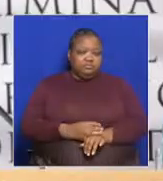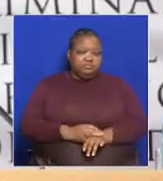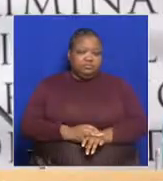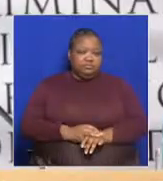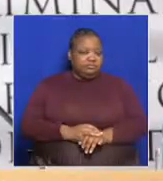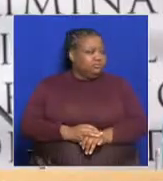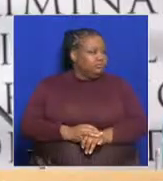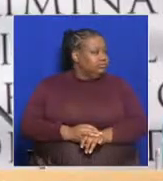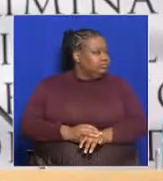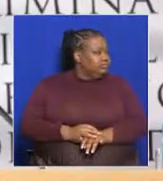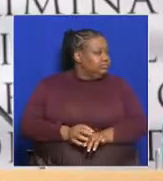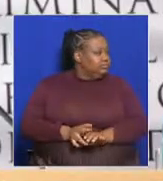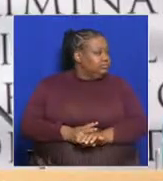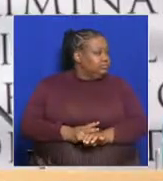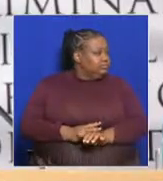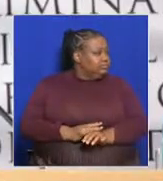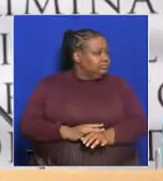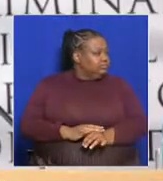595.